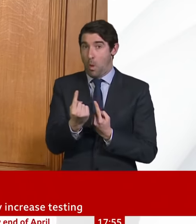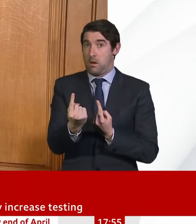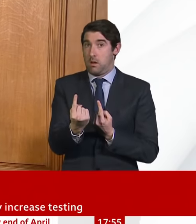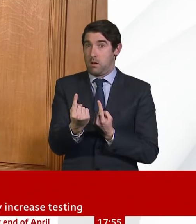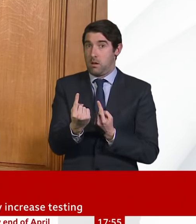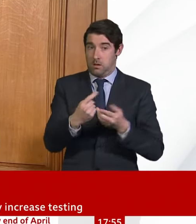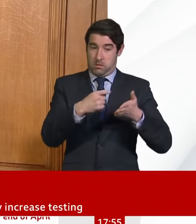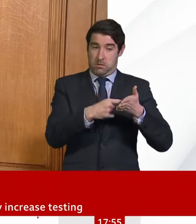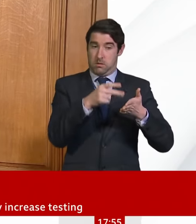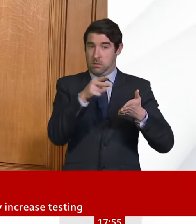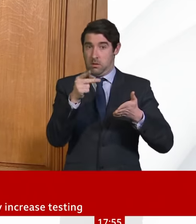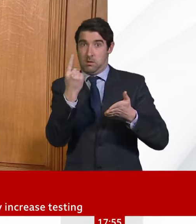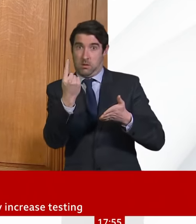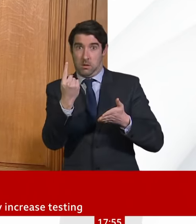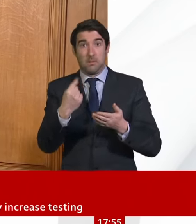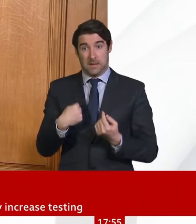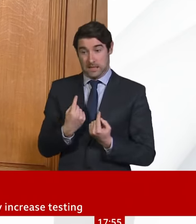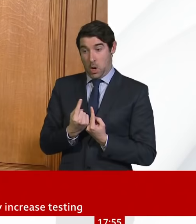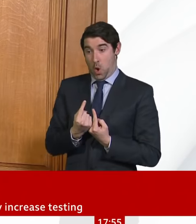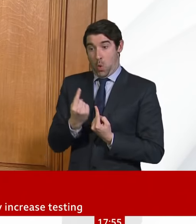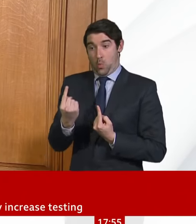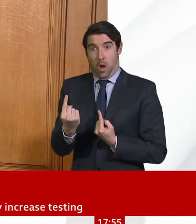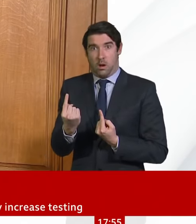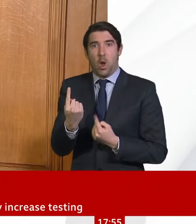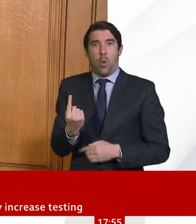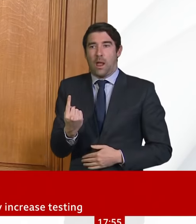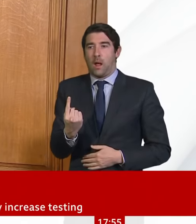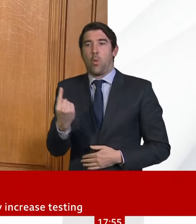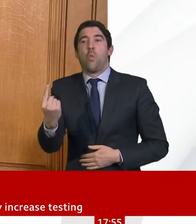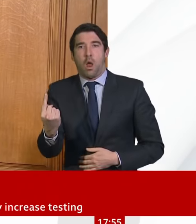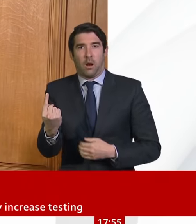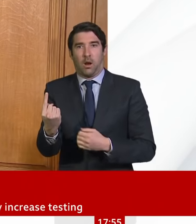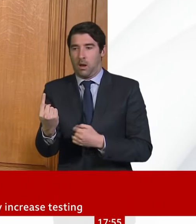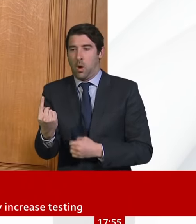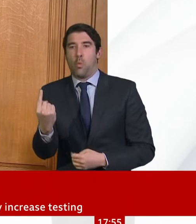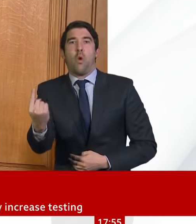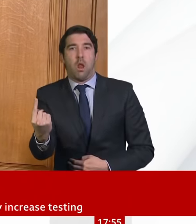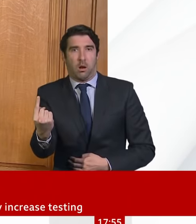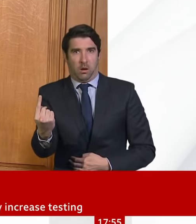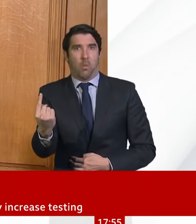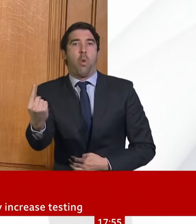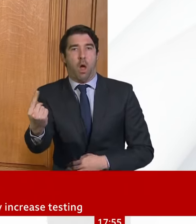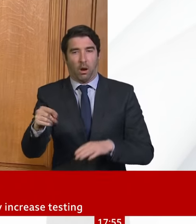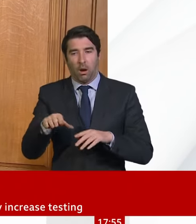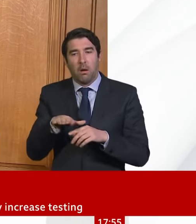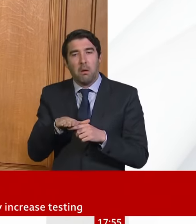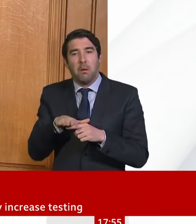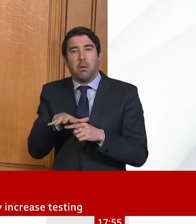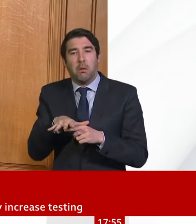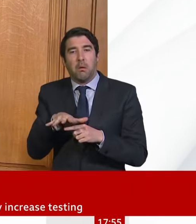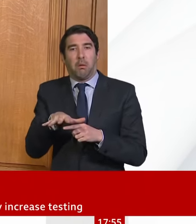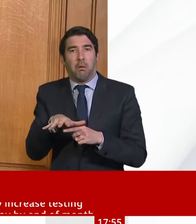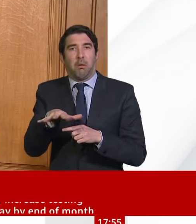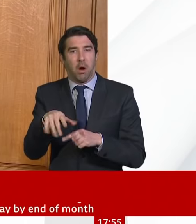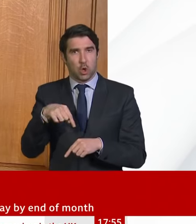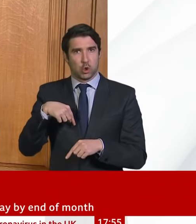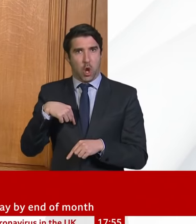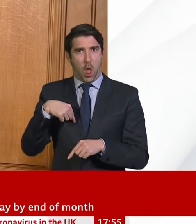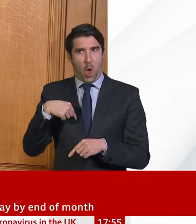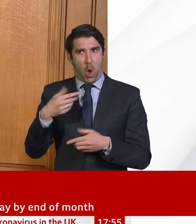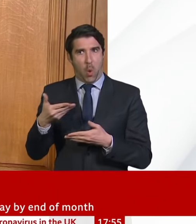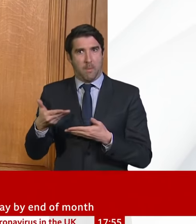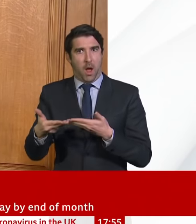it does take time for that to translate into changes in hospitalisation, infection rates, hospitalisation and death. So